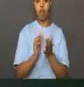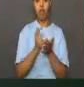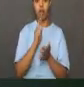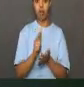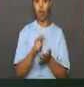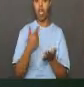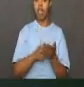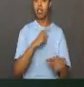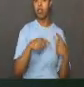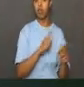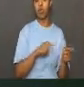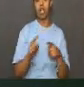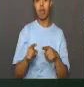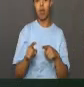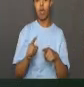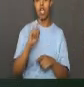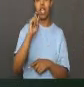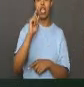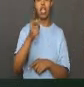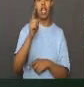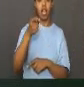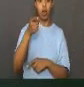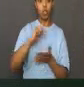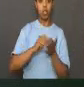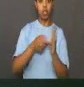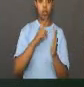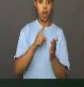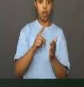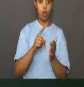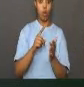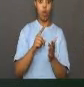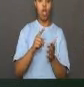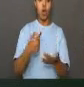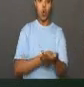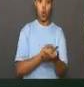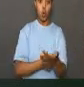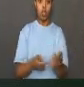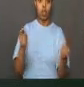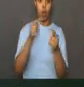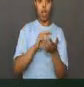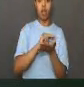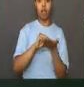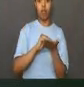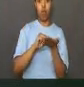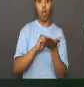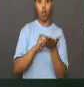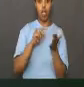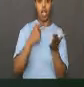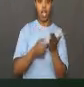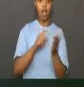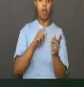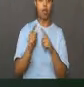The process of glycolysis converts glucose into a molecule